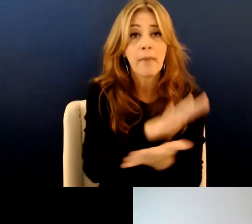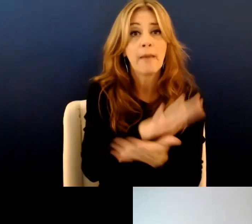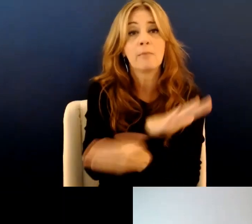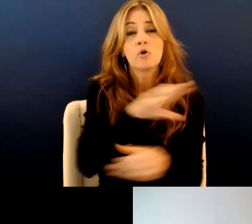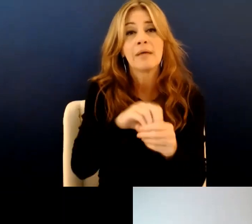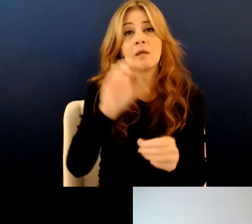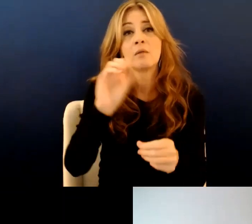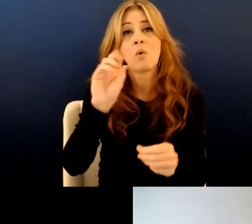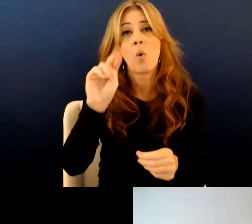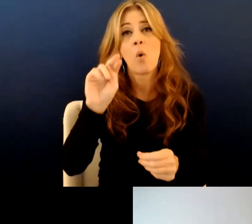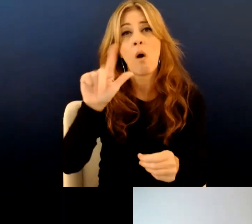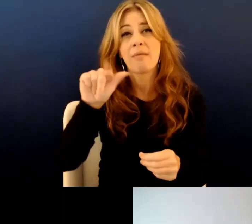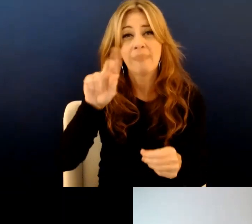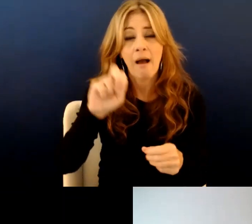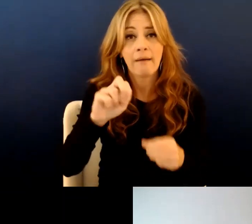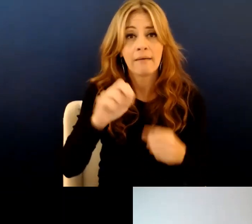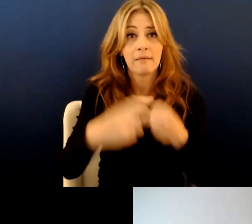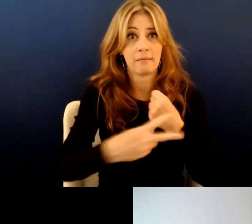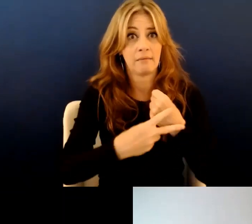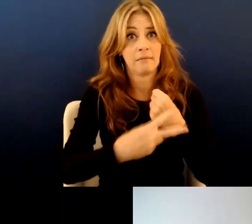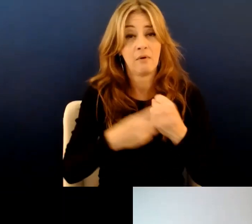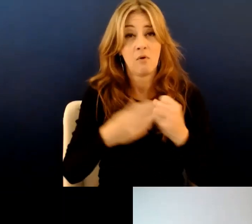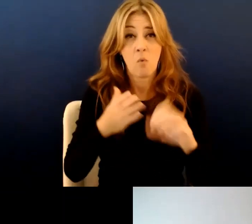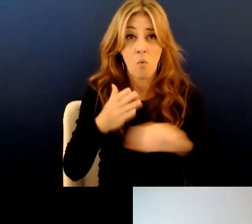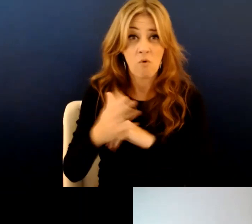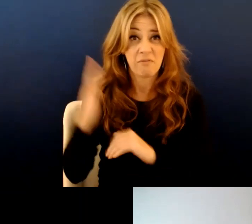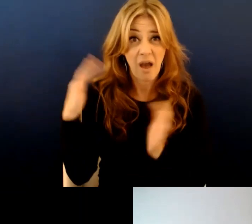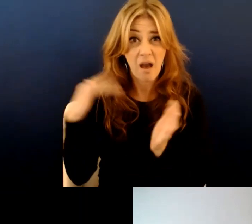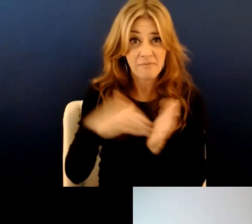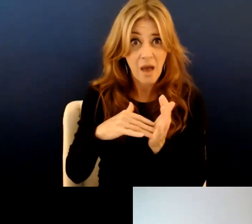repository, and over 5,000